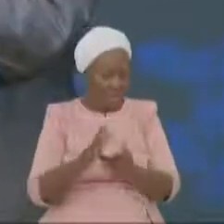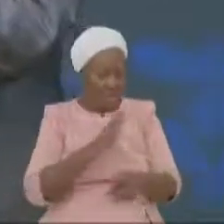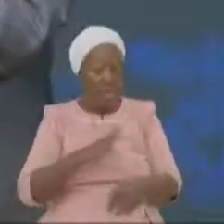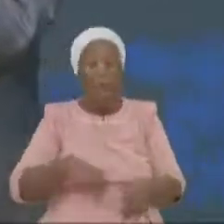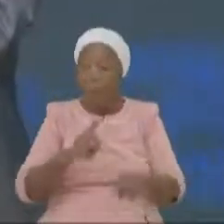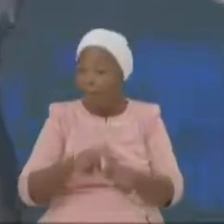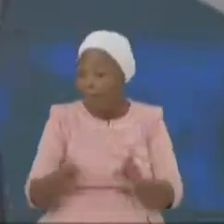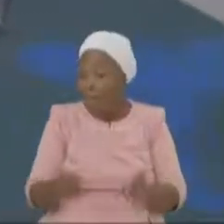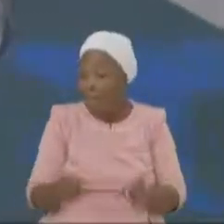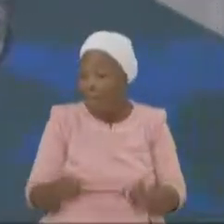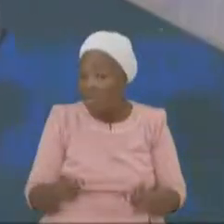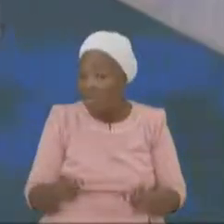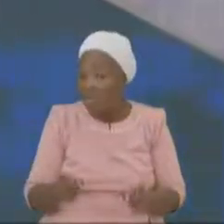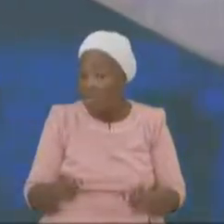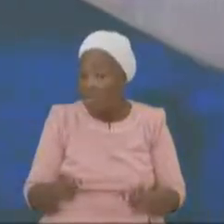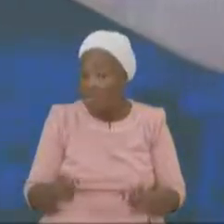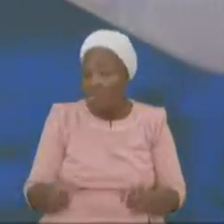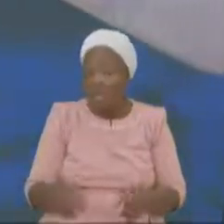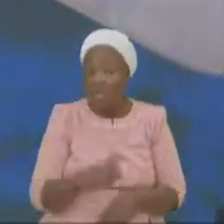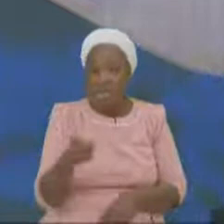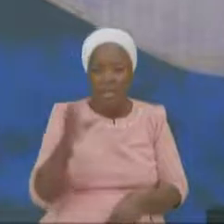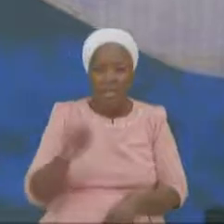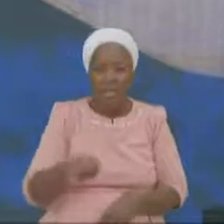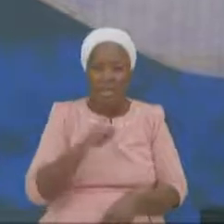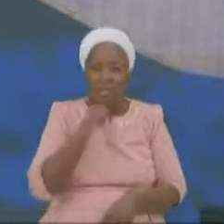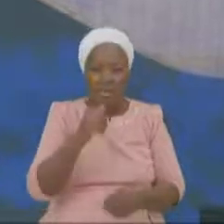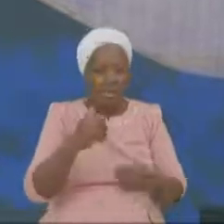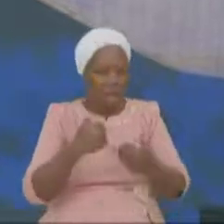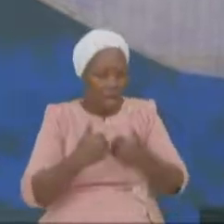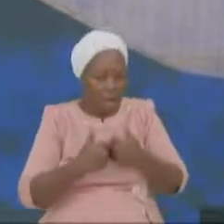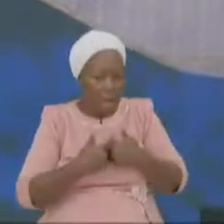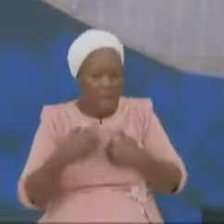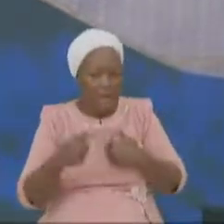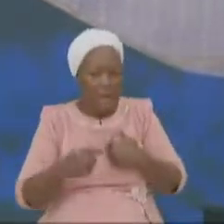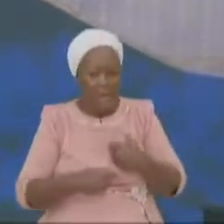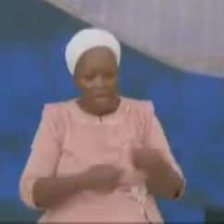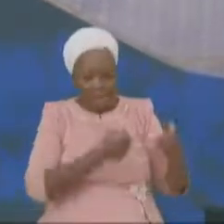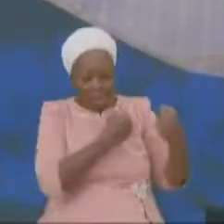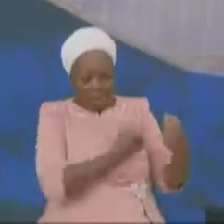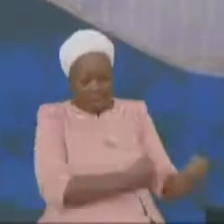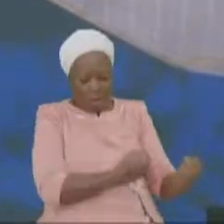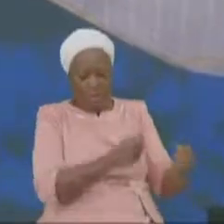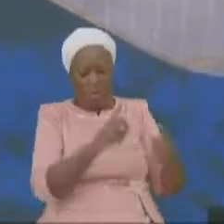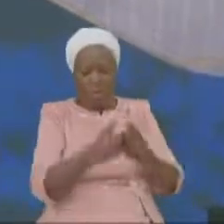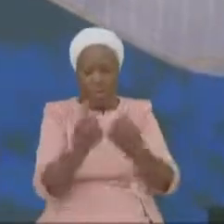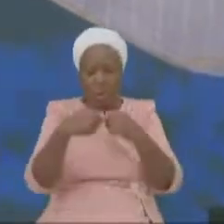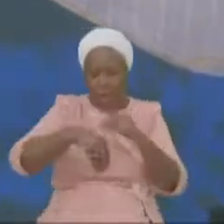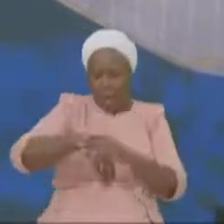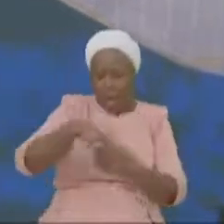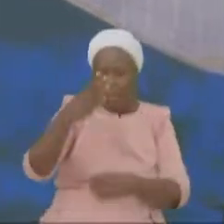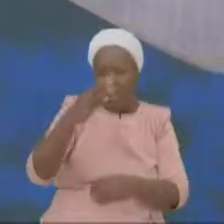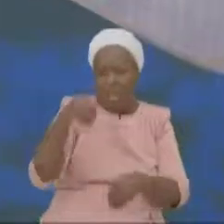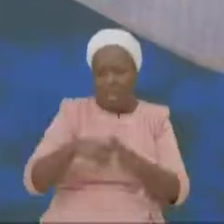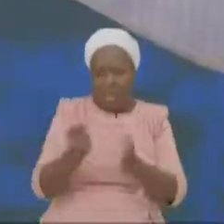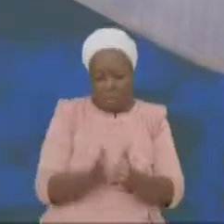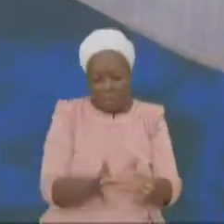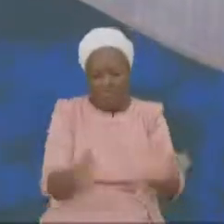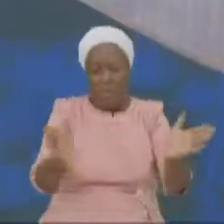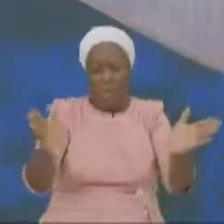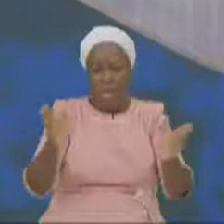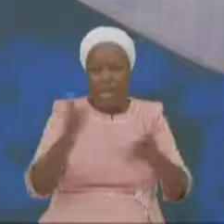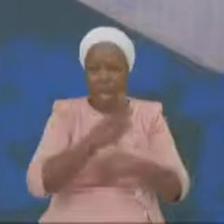But they cannot have the courage to come out in the public